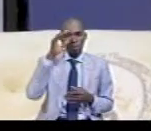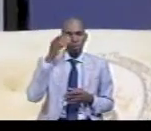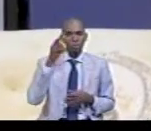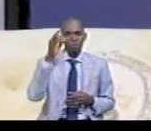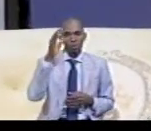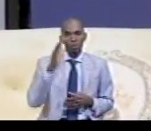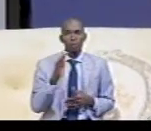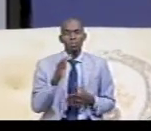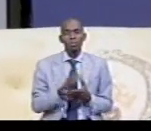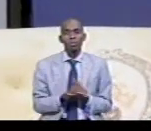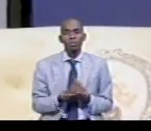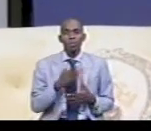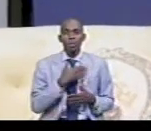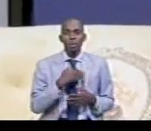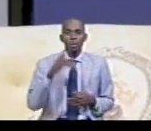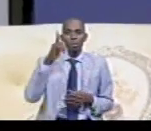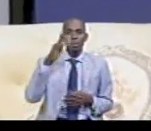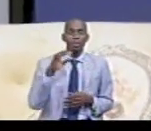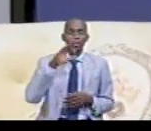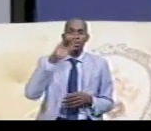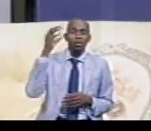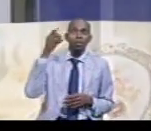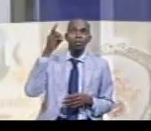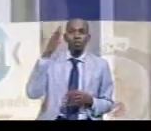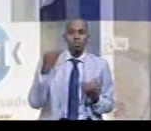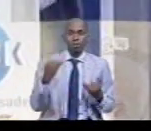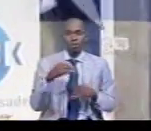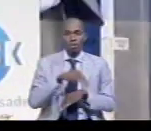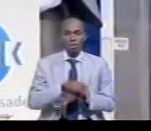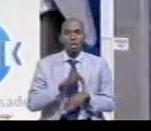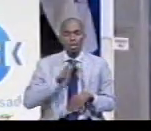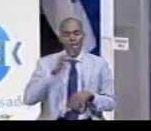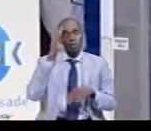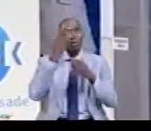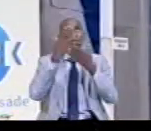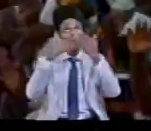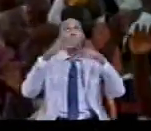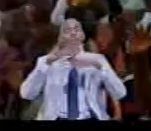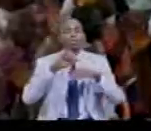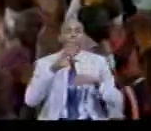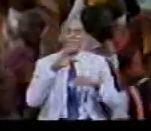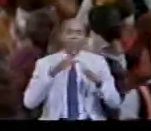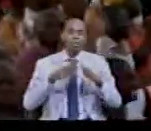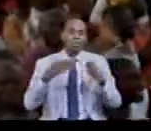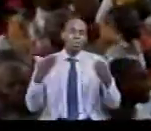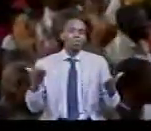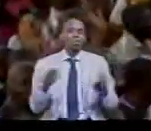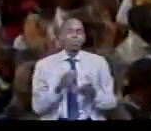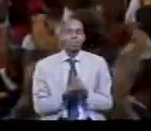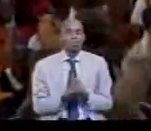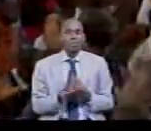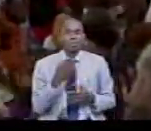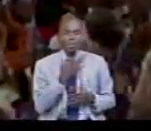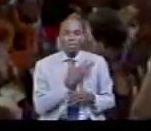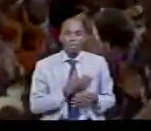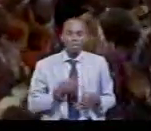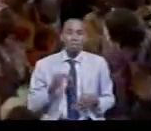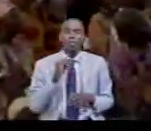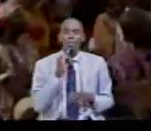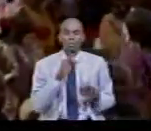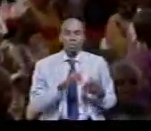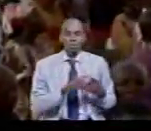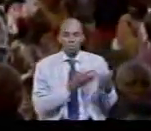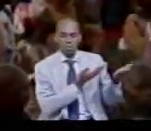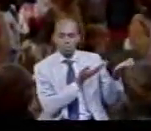And by the grace of God tonight, I believe the heavens are open. And he's going to tap the blessings of God